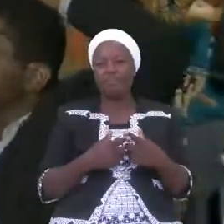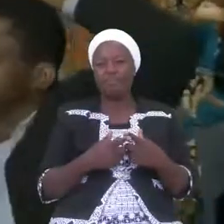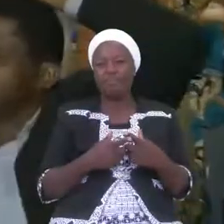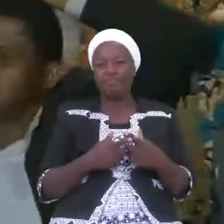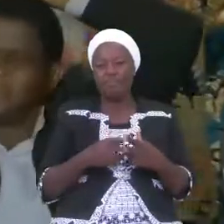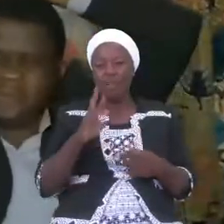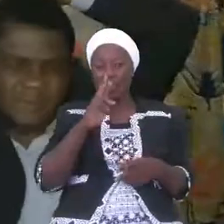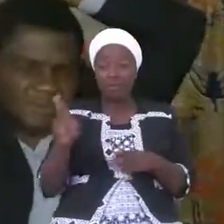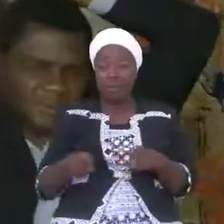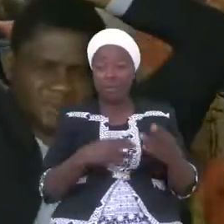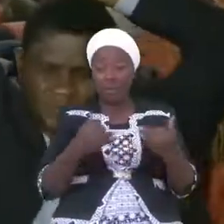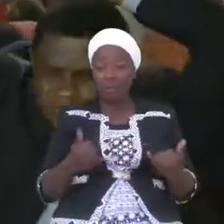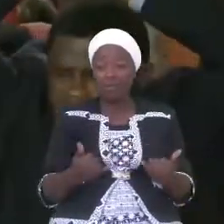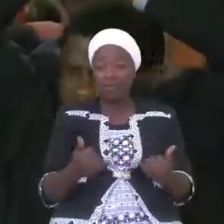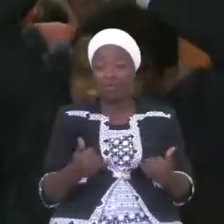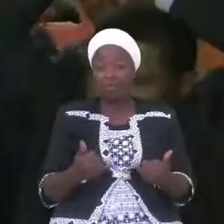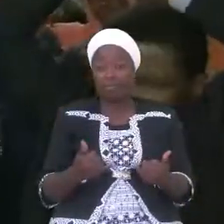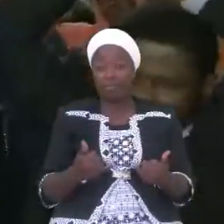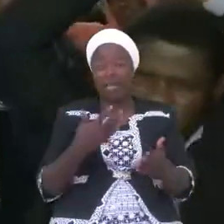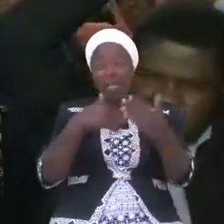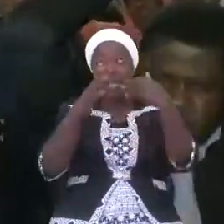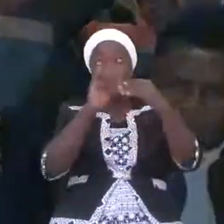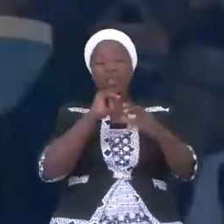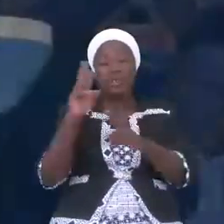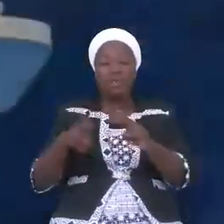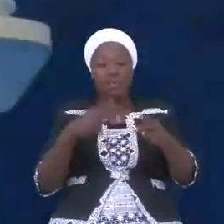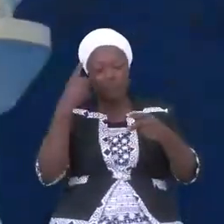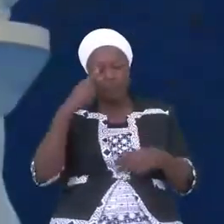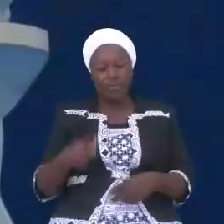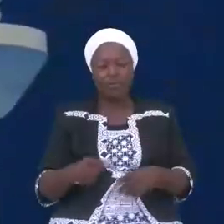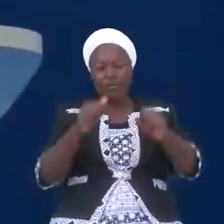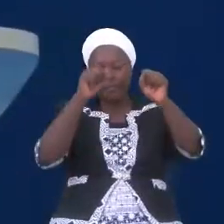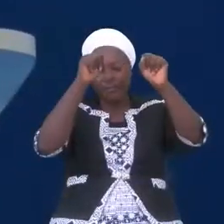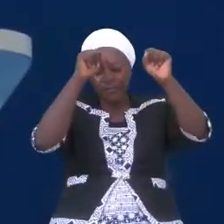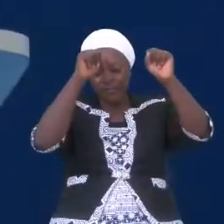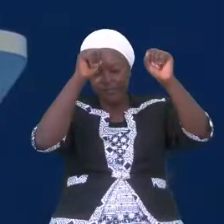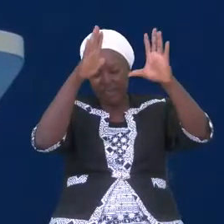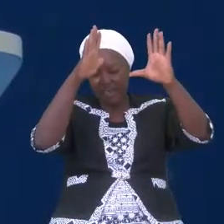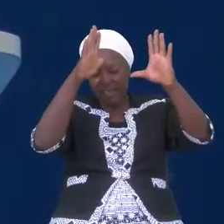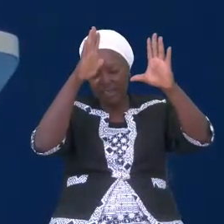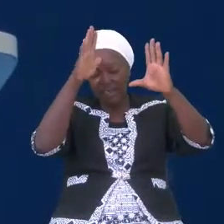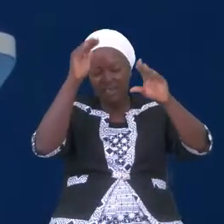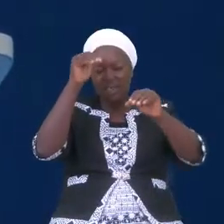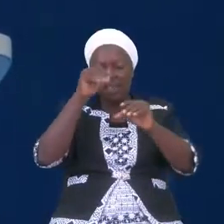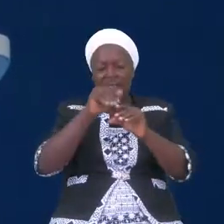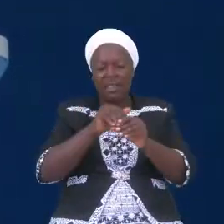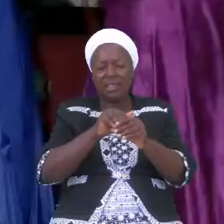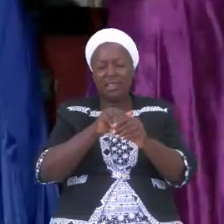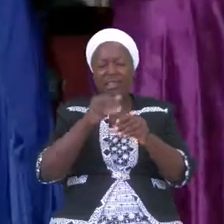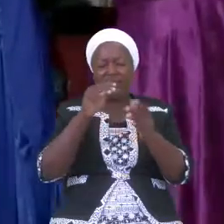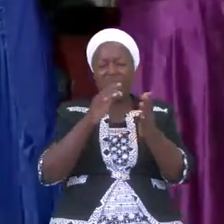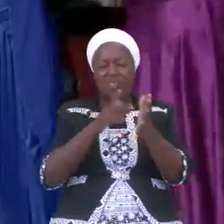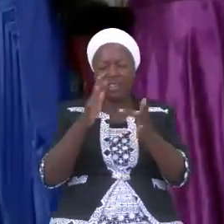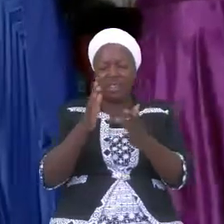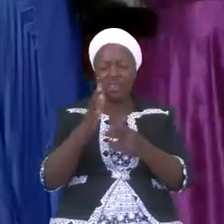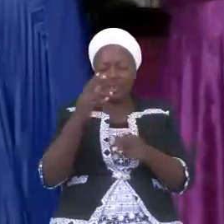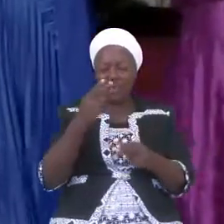Amen. Are you ready? Yes. Heaven is ready for you. Father, in Jesus' name, yes,